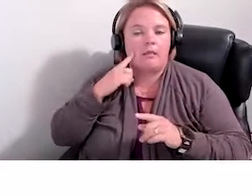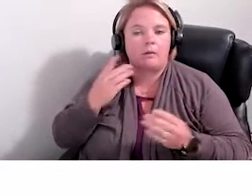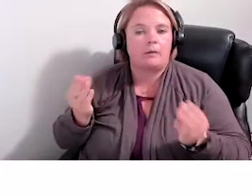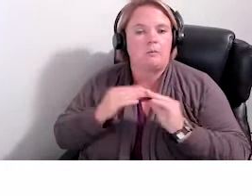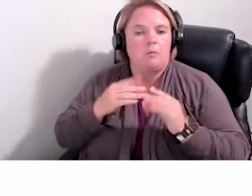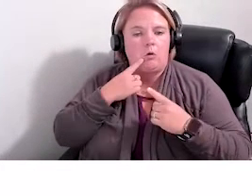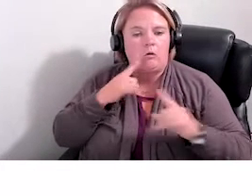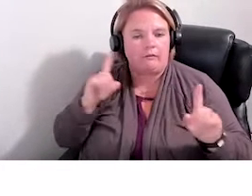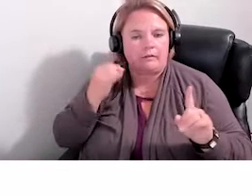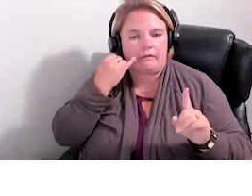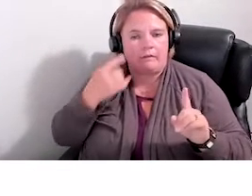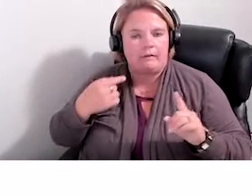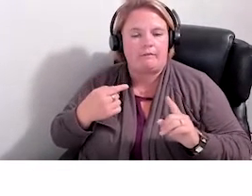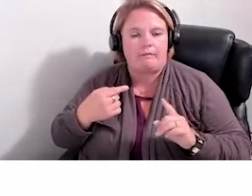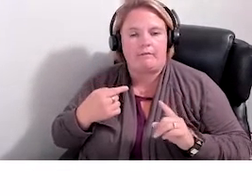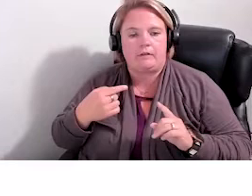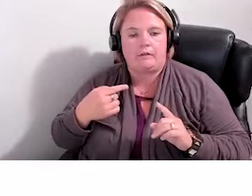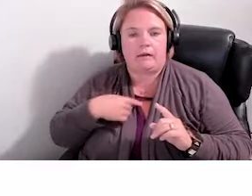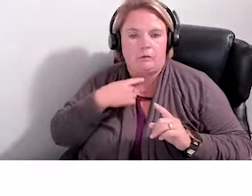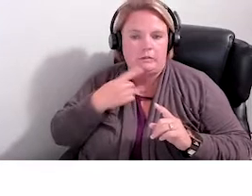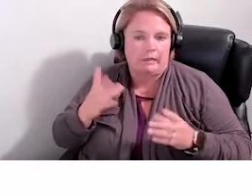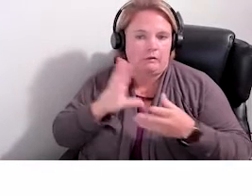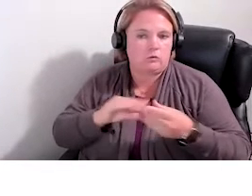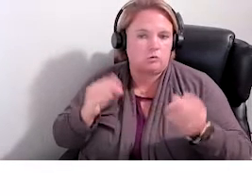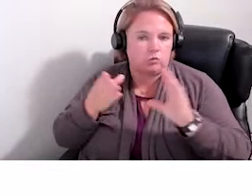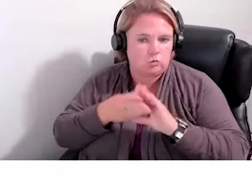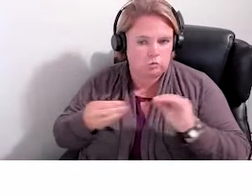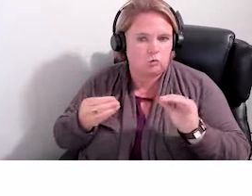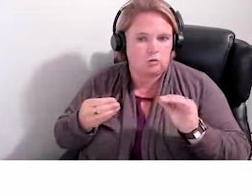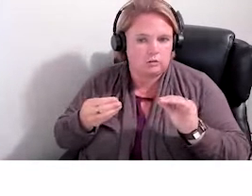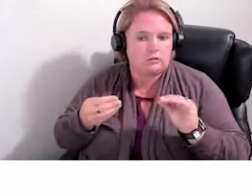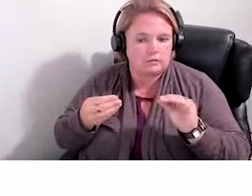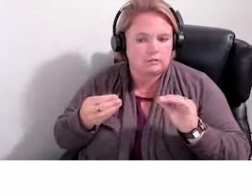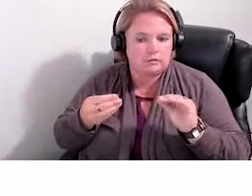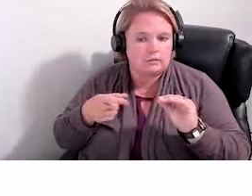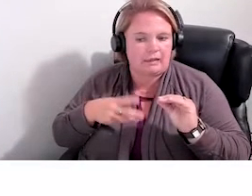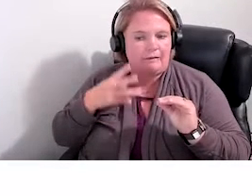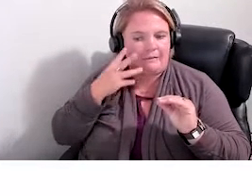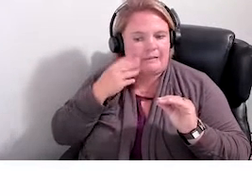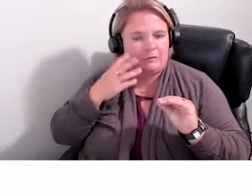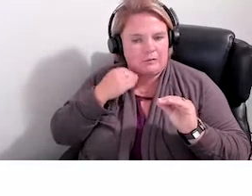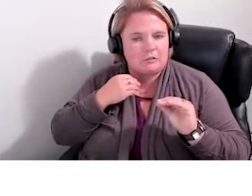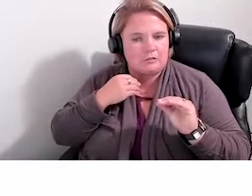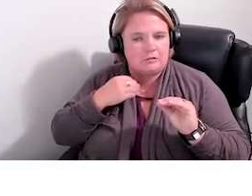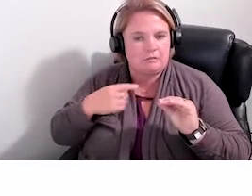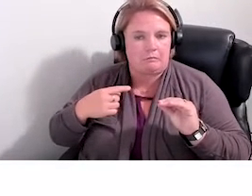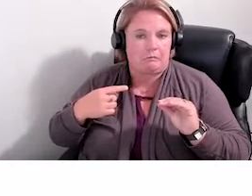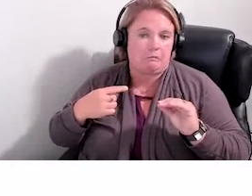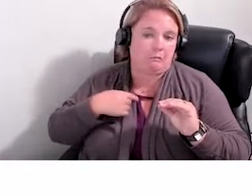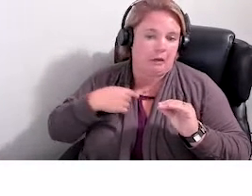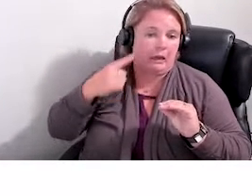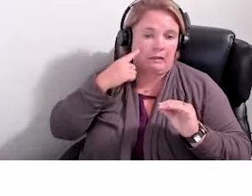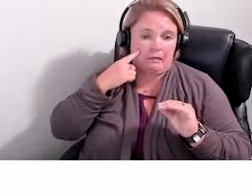CalWorks counselor, maybe some stories that I went through with students this past academic year that I feel touch